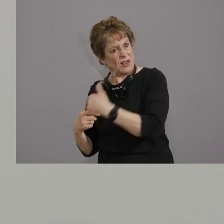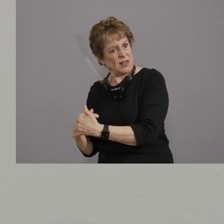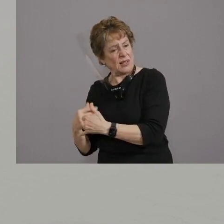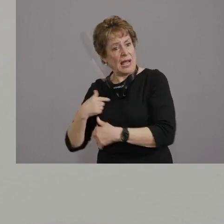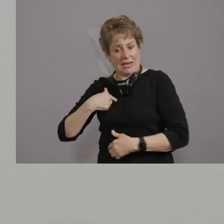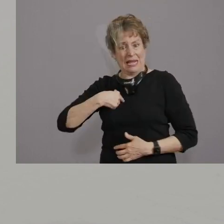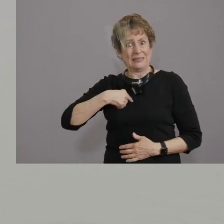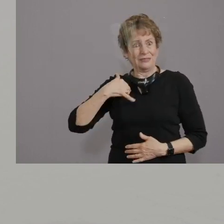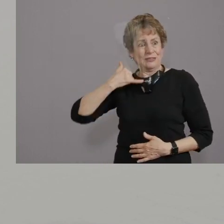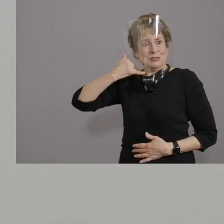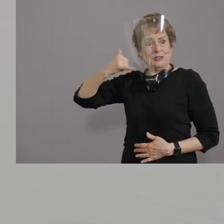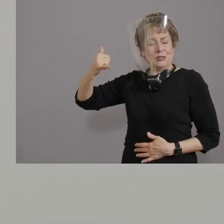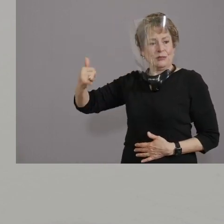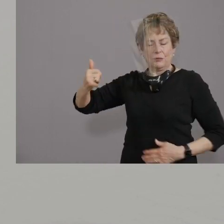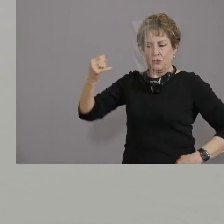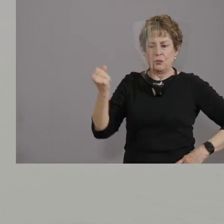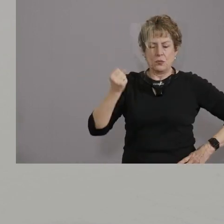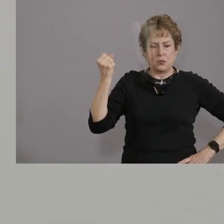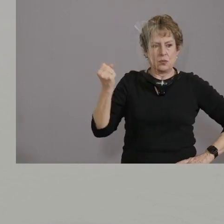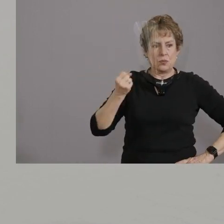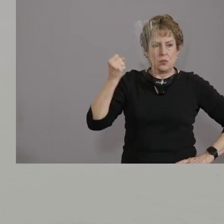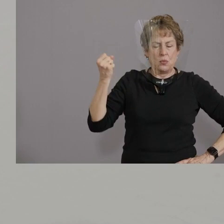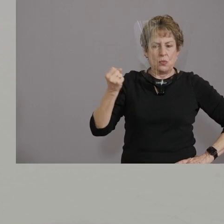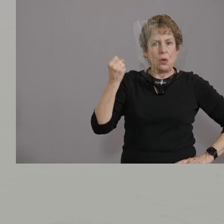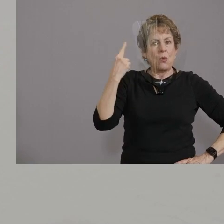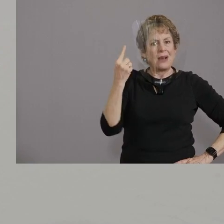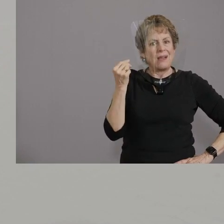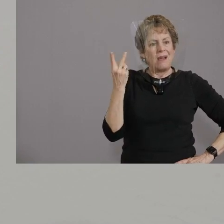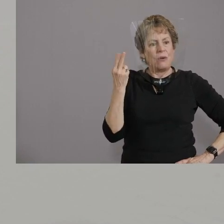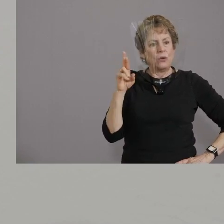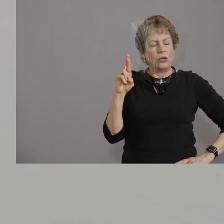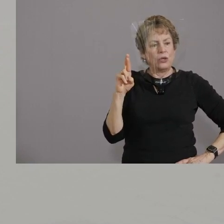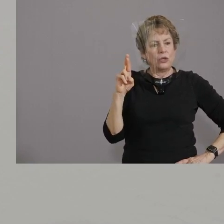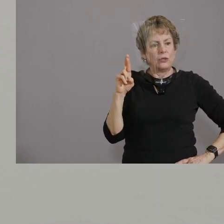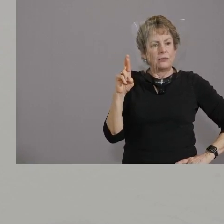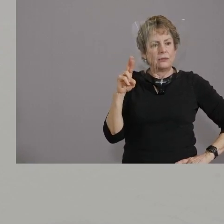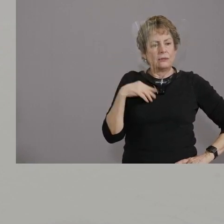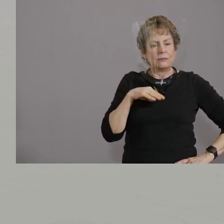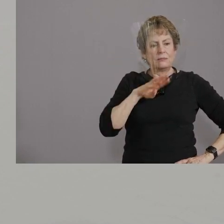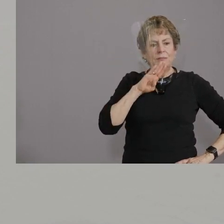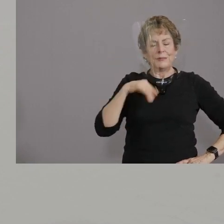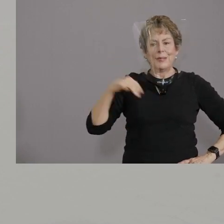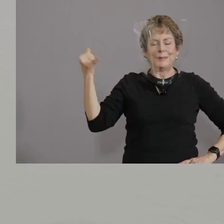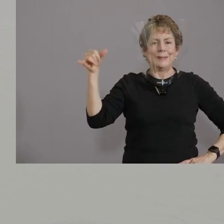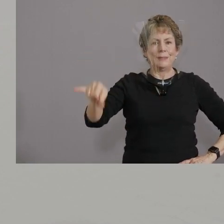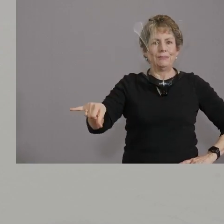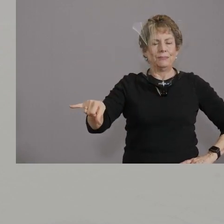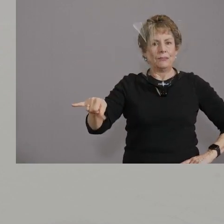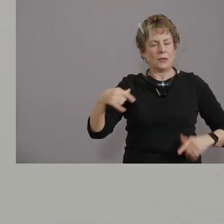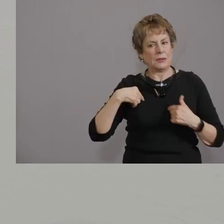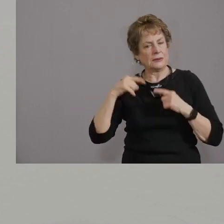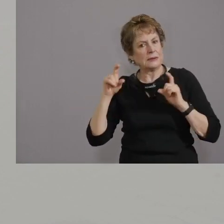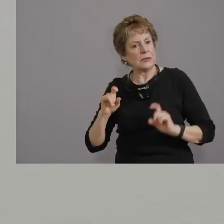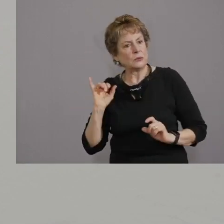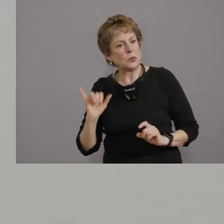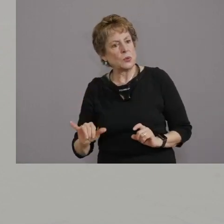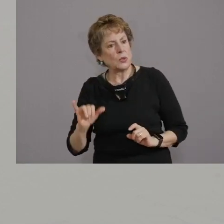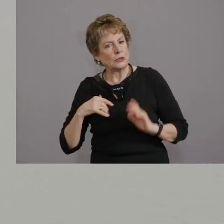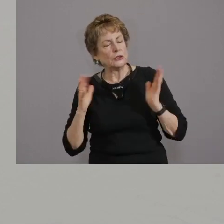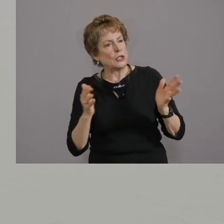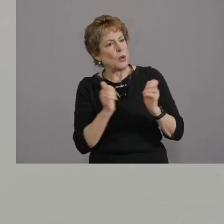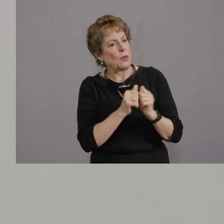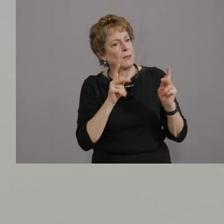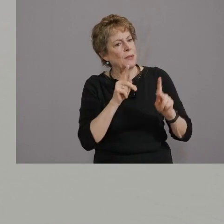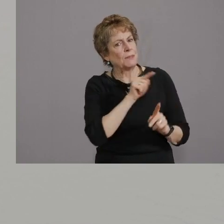up. And just talking to these older folks that are so frustrated, they may not even have somebody that can drive them to